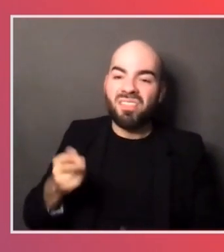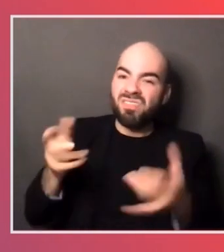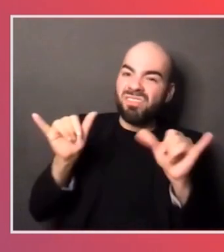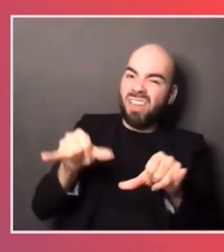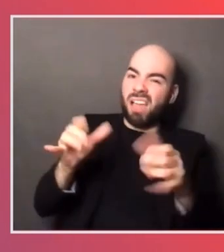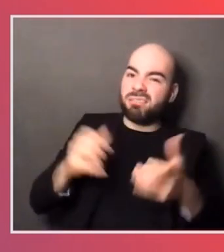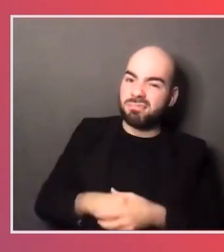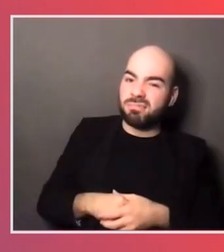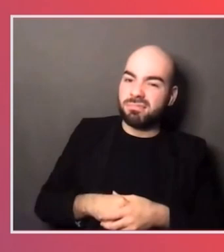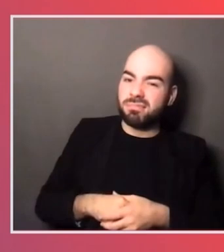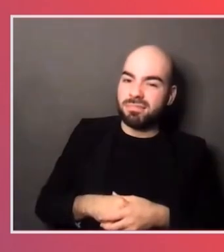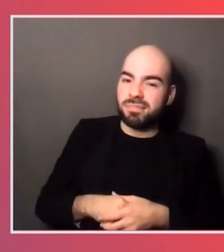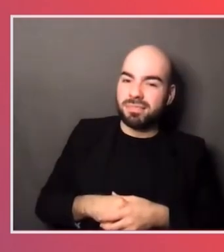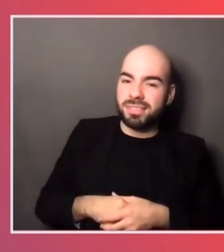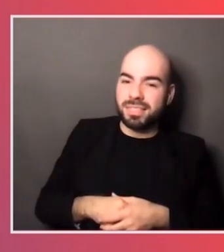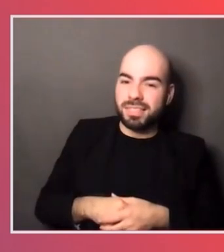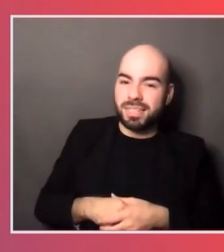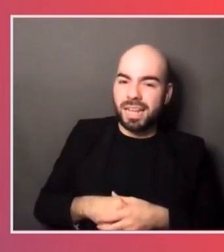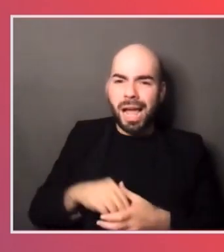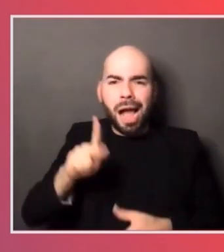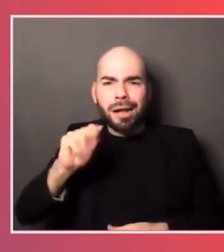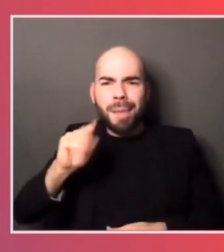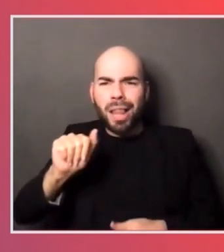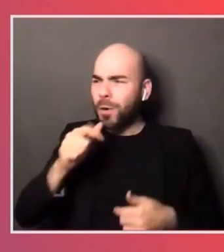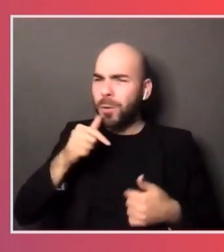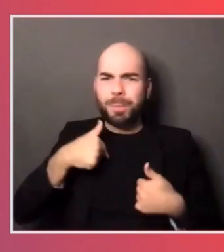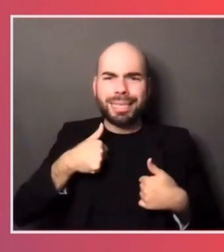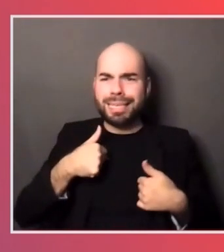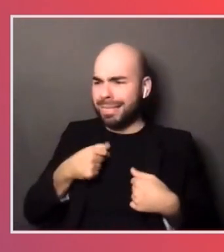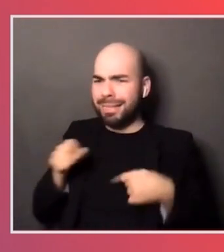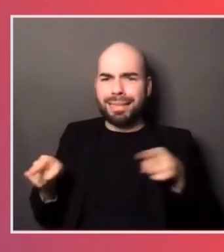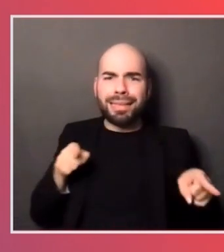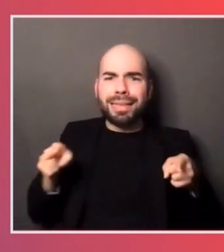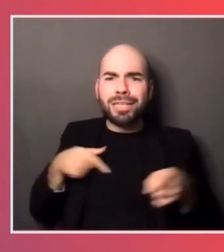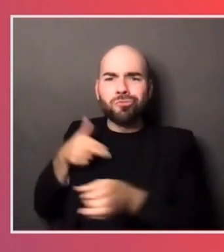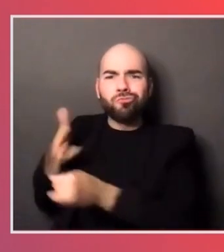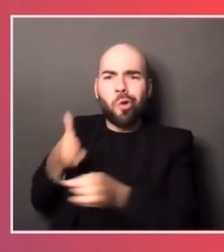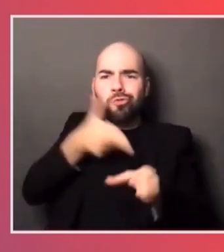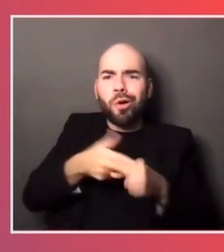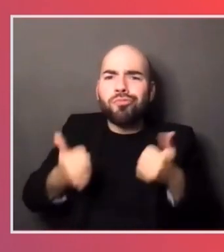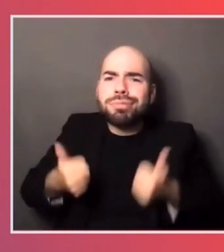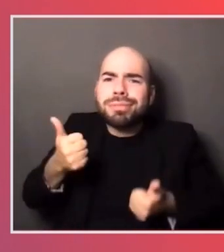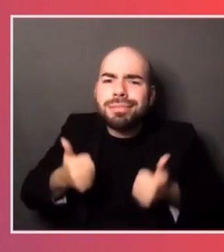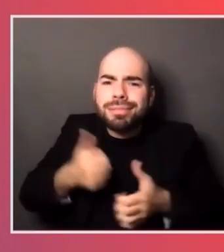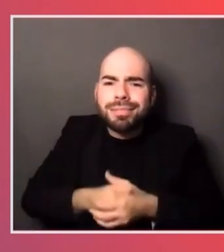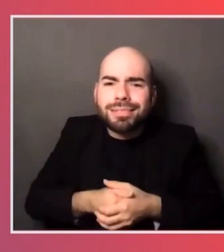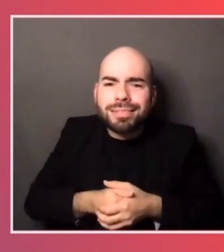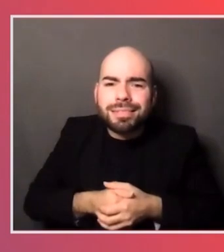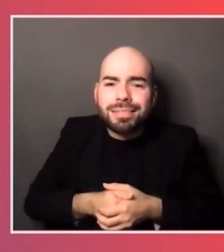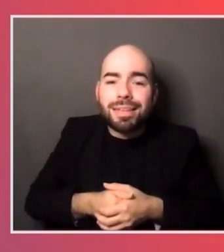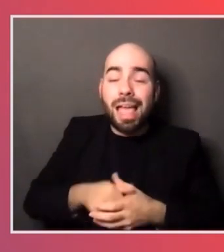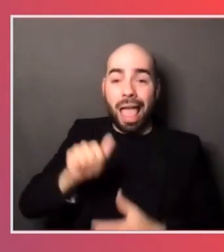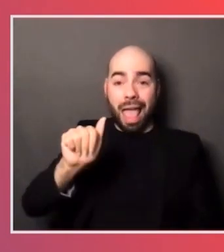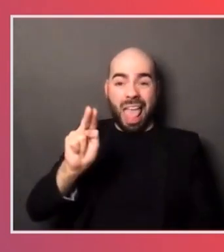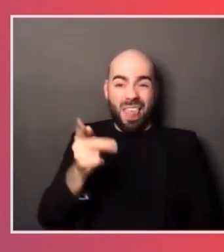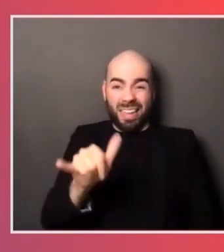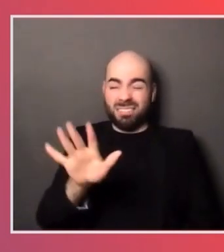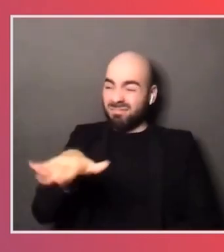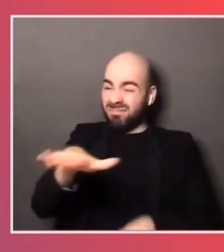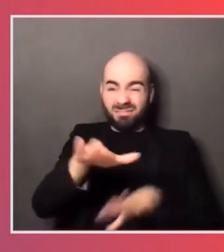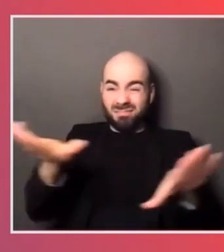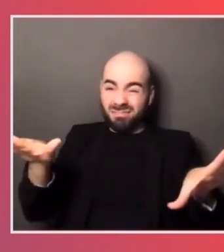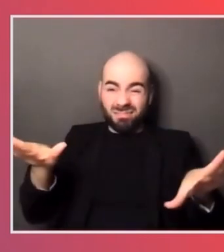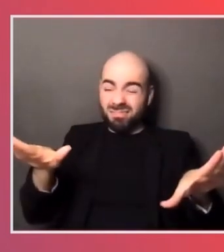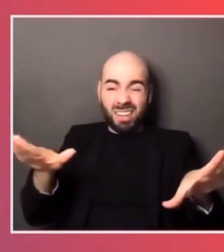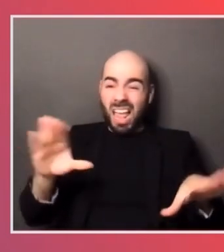I've got, like, I want to say I have 2 problems with these teams. Number 1, Senator Harris is not on our team.